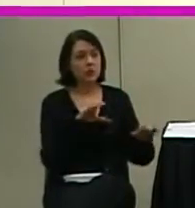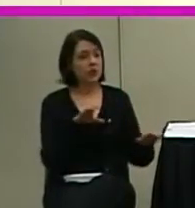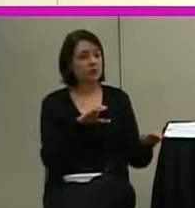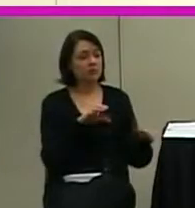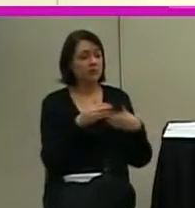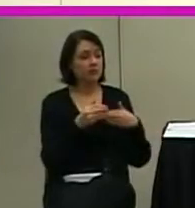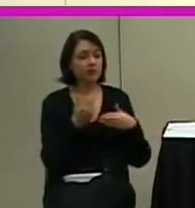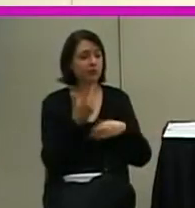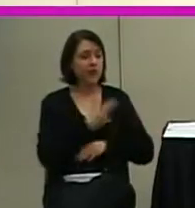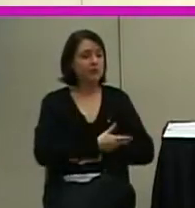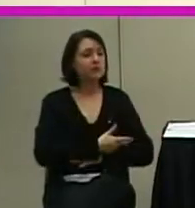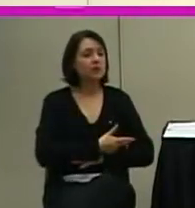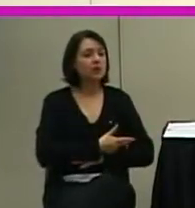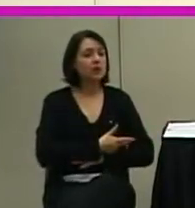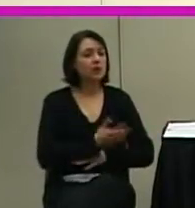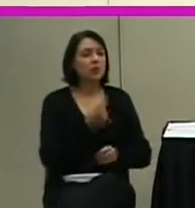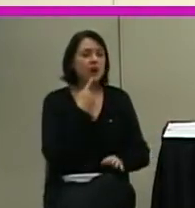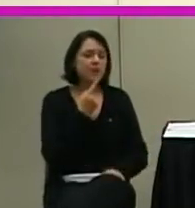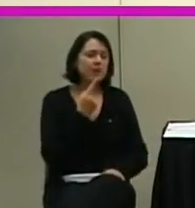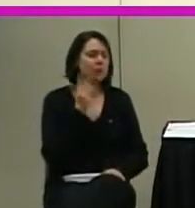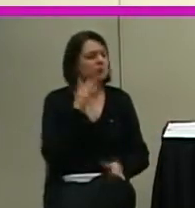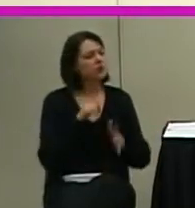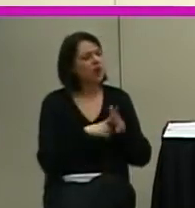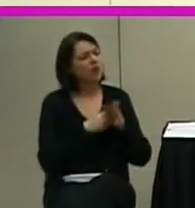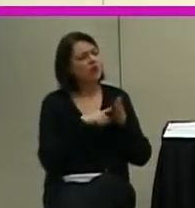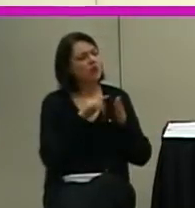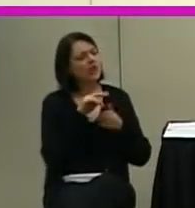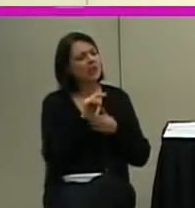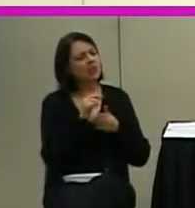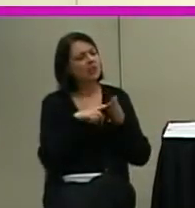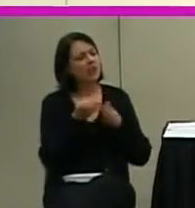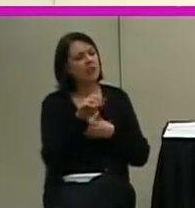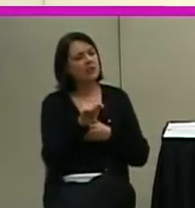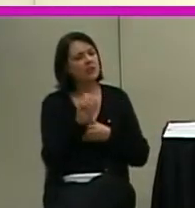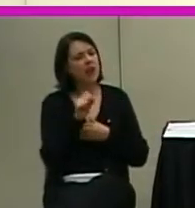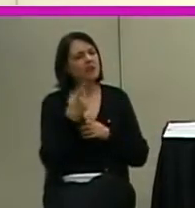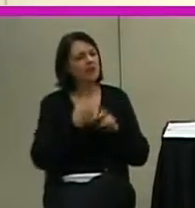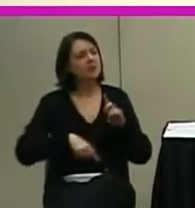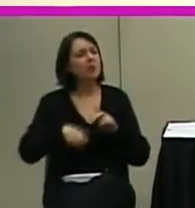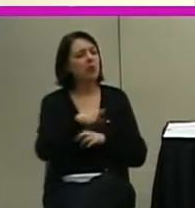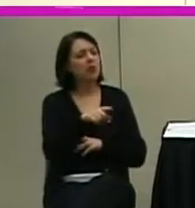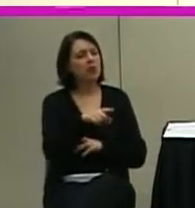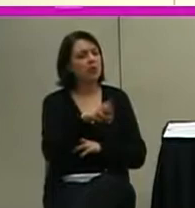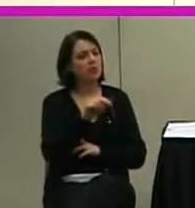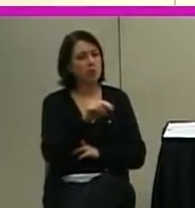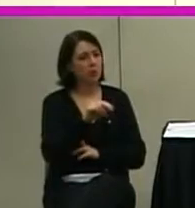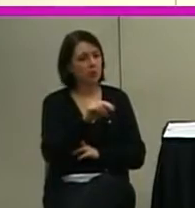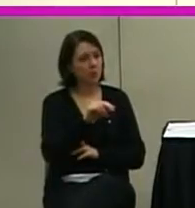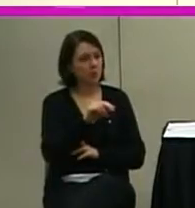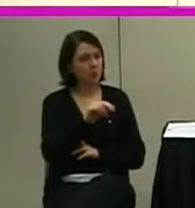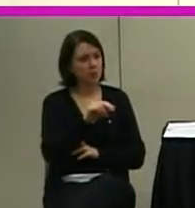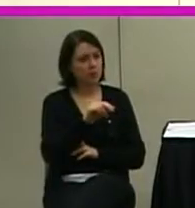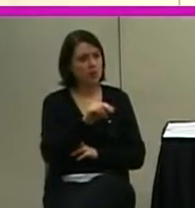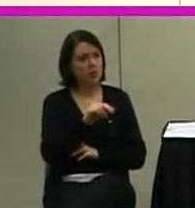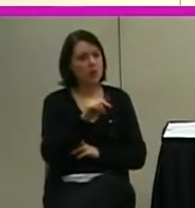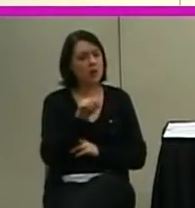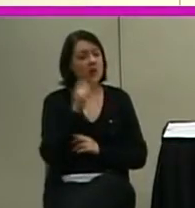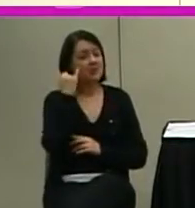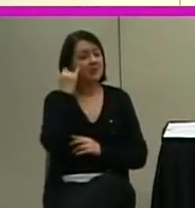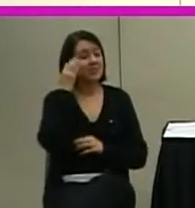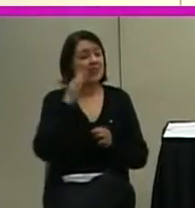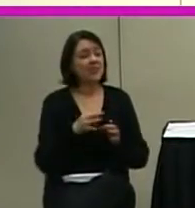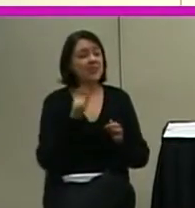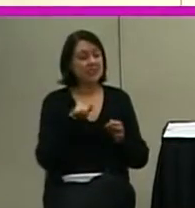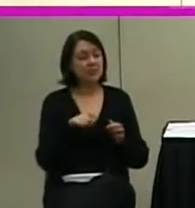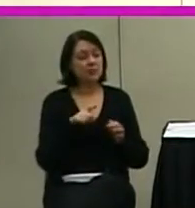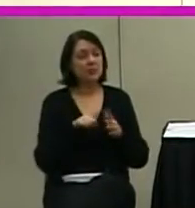So we don't want to say, let's do check-in, check-out. Yeah, next month, let's get back together. When we decide they need it, it needs to be something we can pop